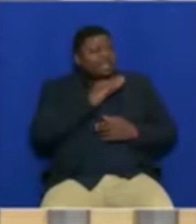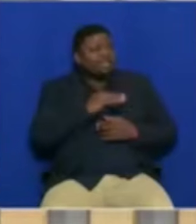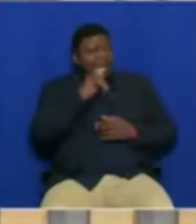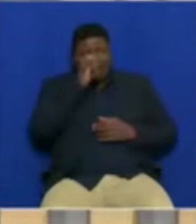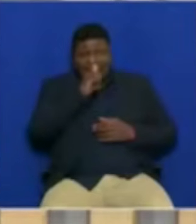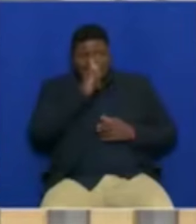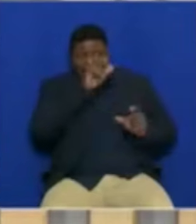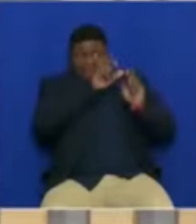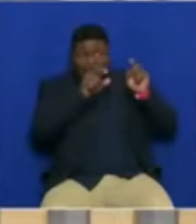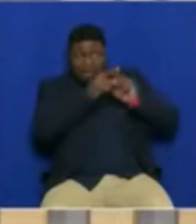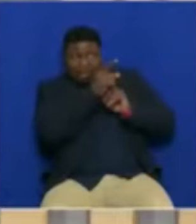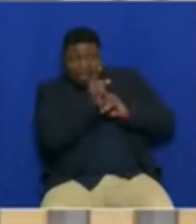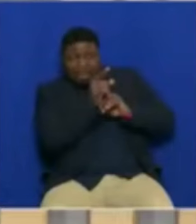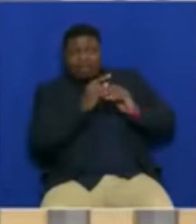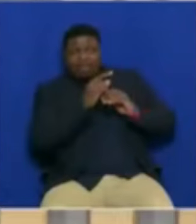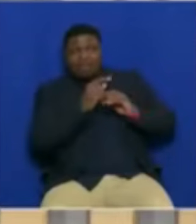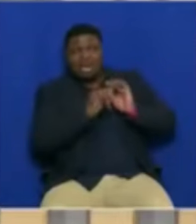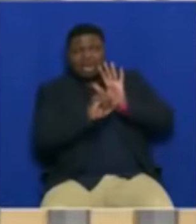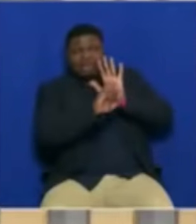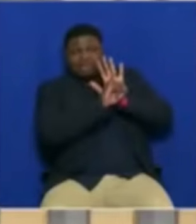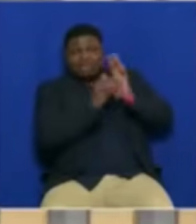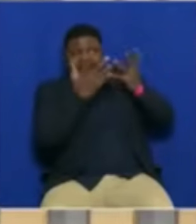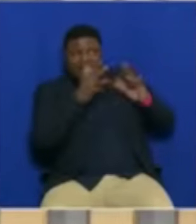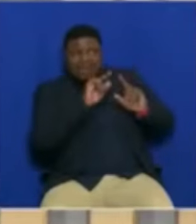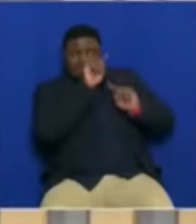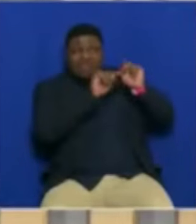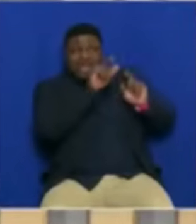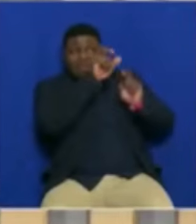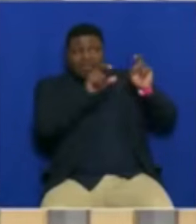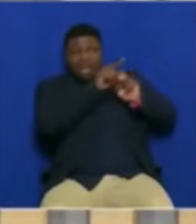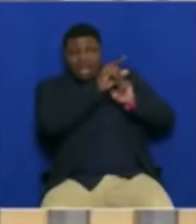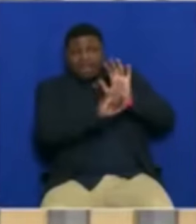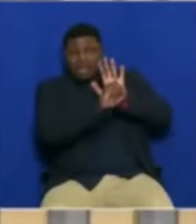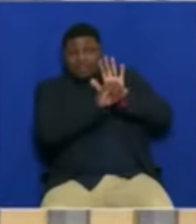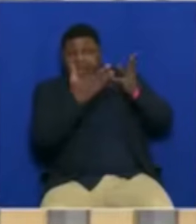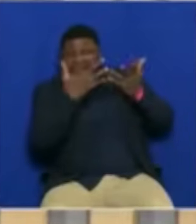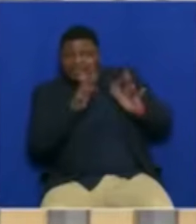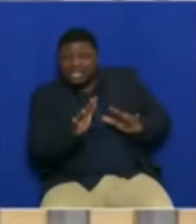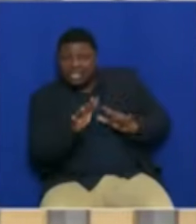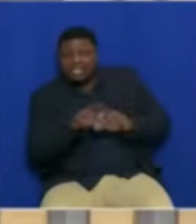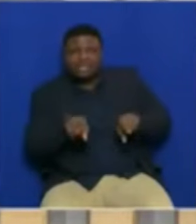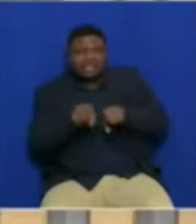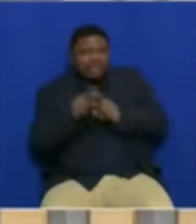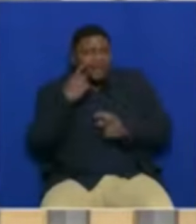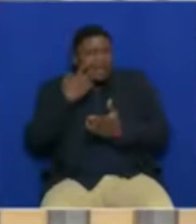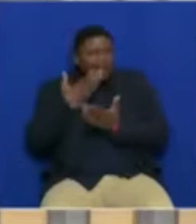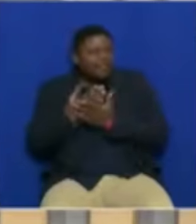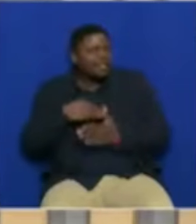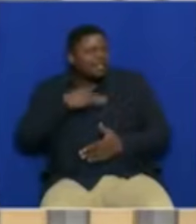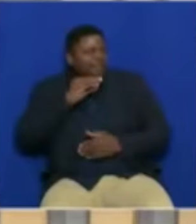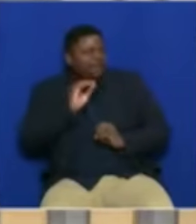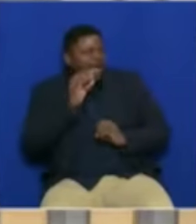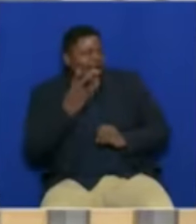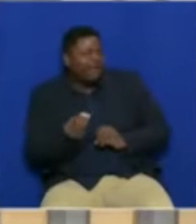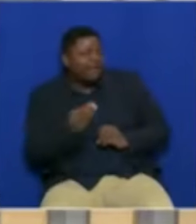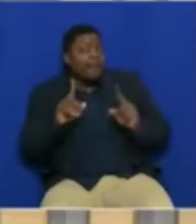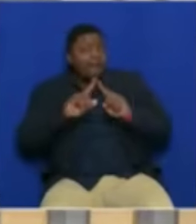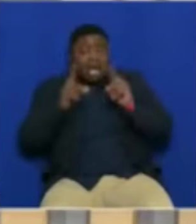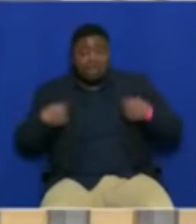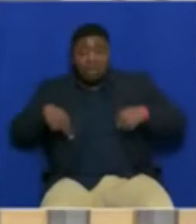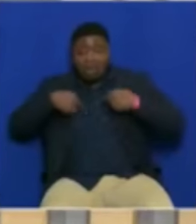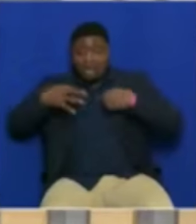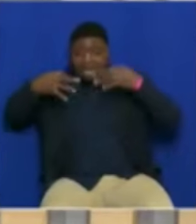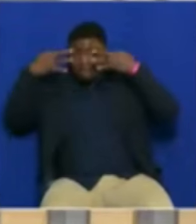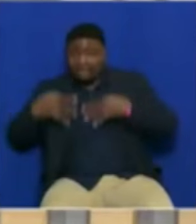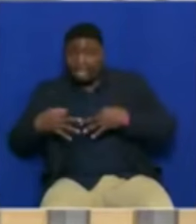there to support the charge against the suspect? So they make those decisions. Either they take what we give them